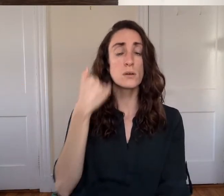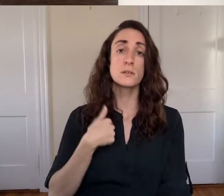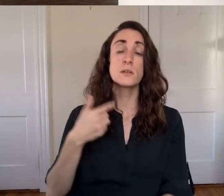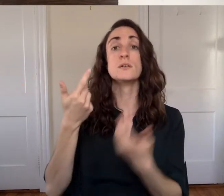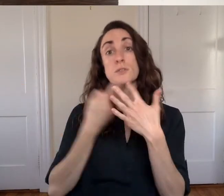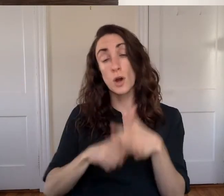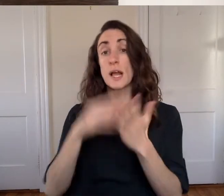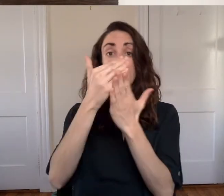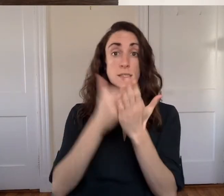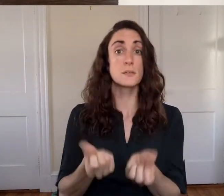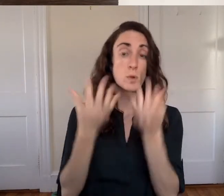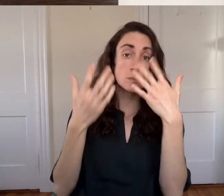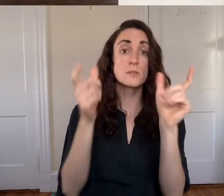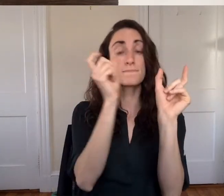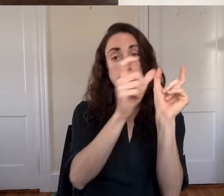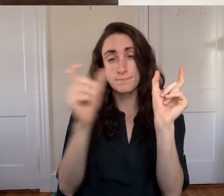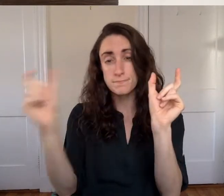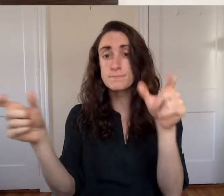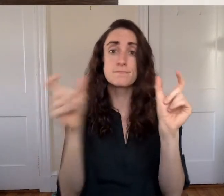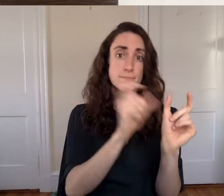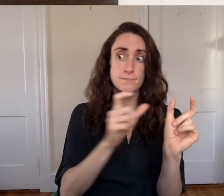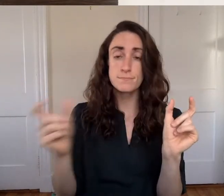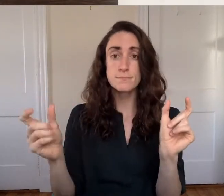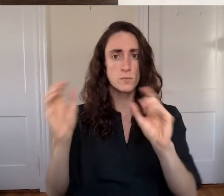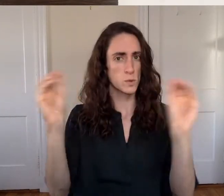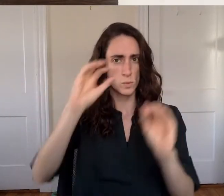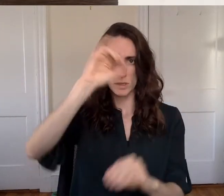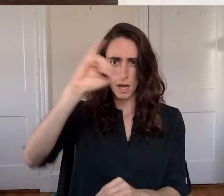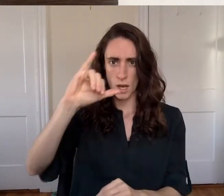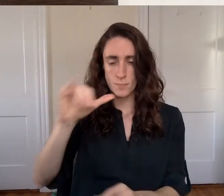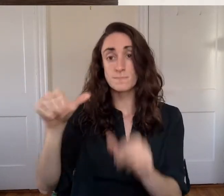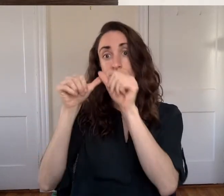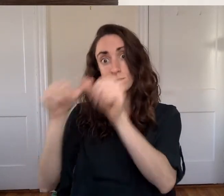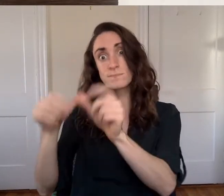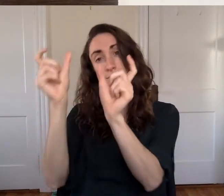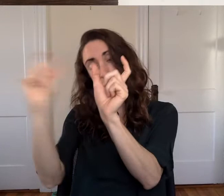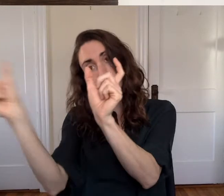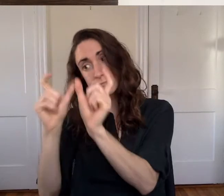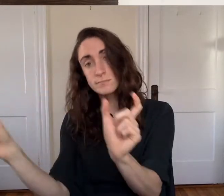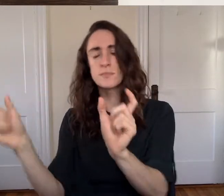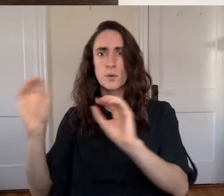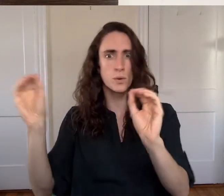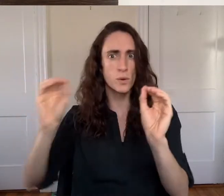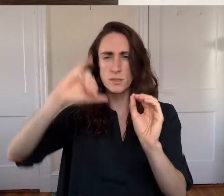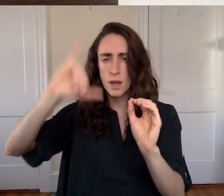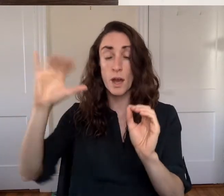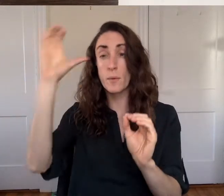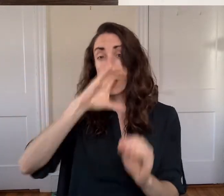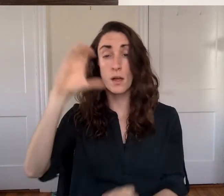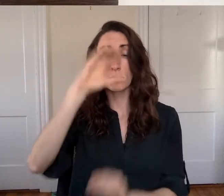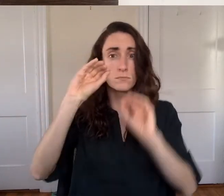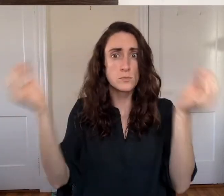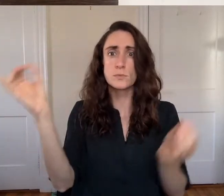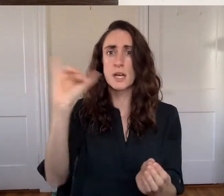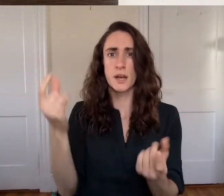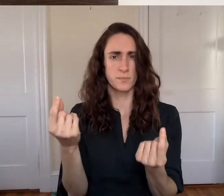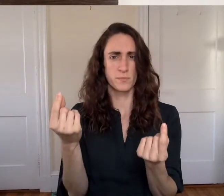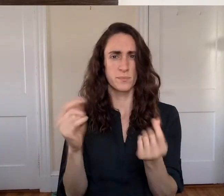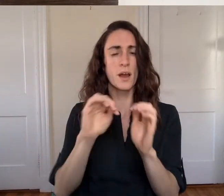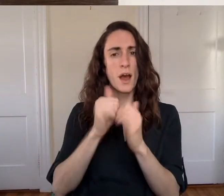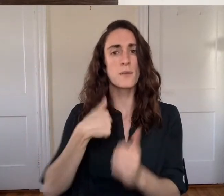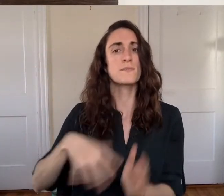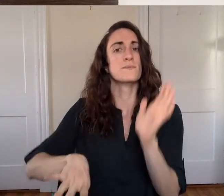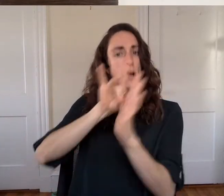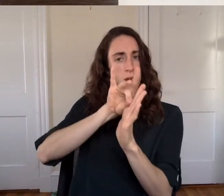So now that you've seen what the least common multiple means, is that the easiest way to find it, just listing out the multiples of two numbers until you hit on a